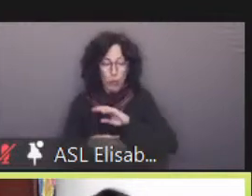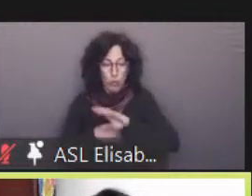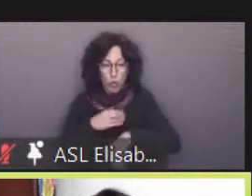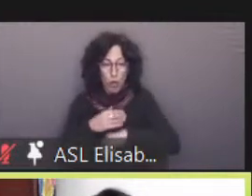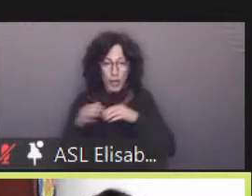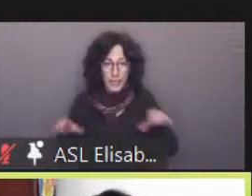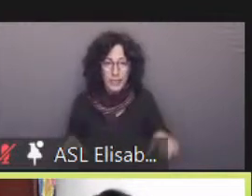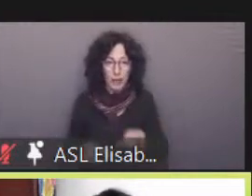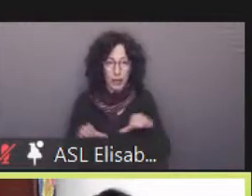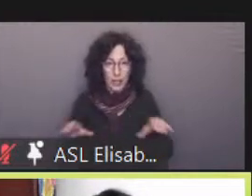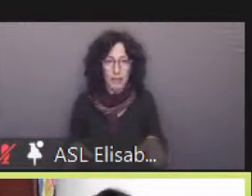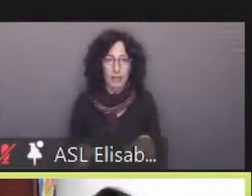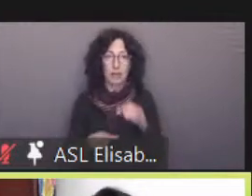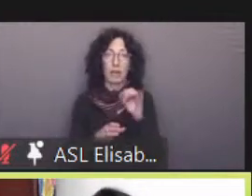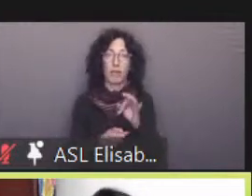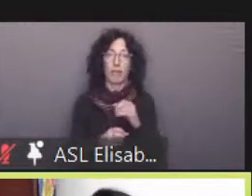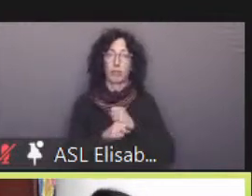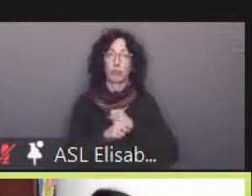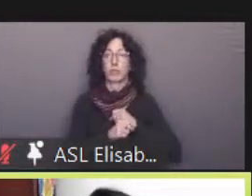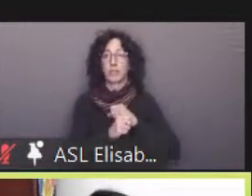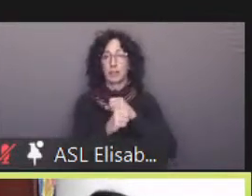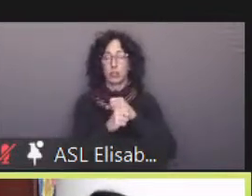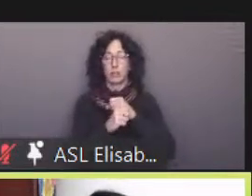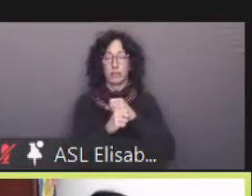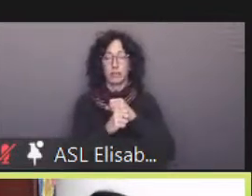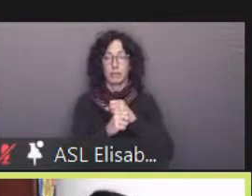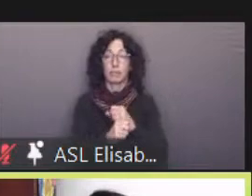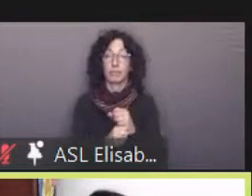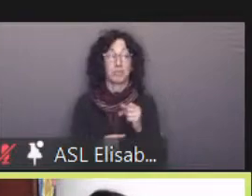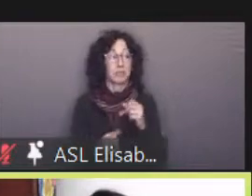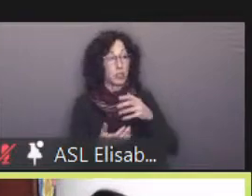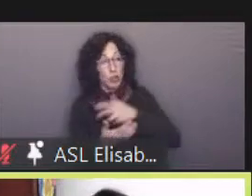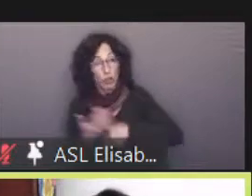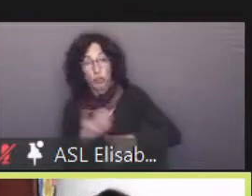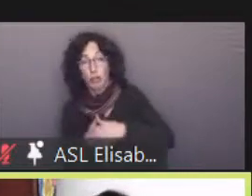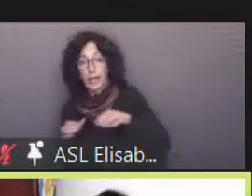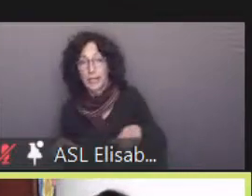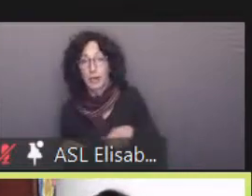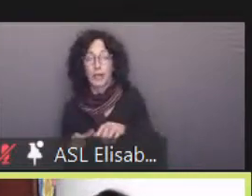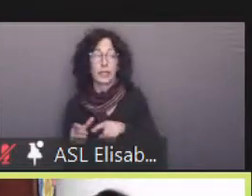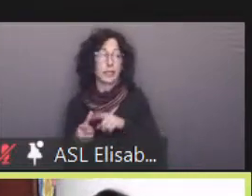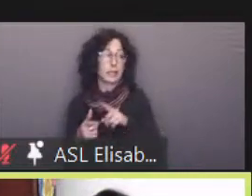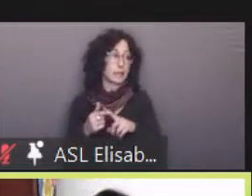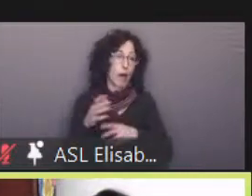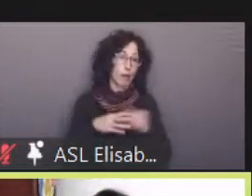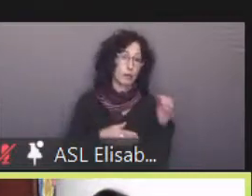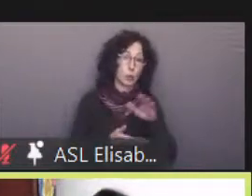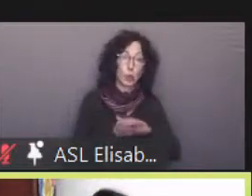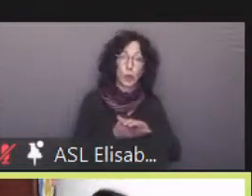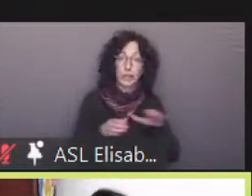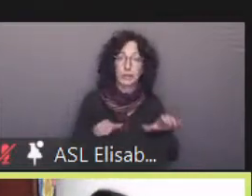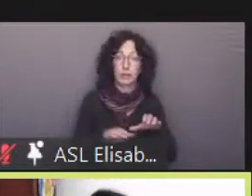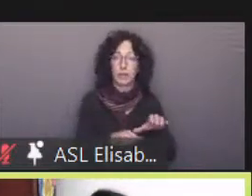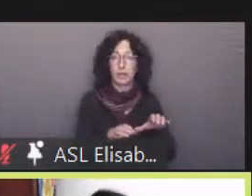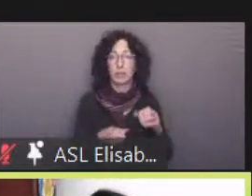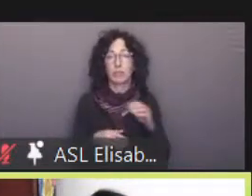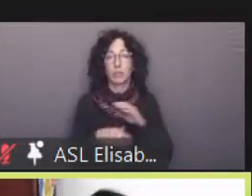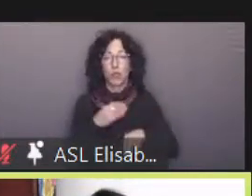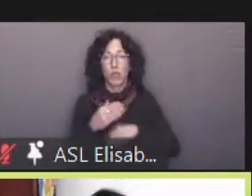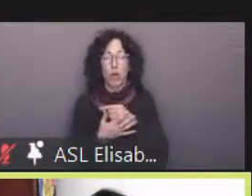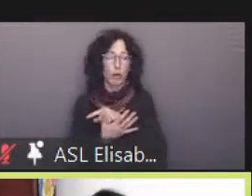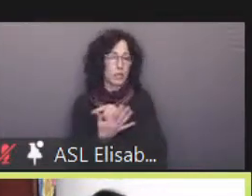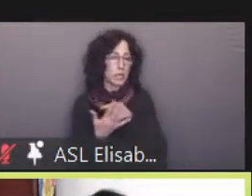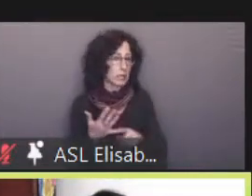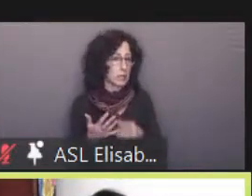enjoy and allow us to do many of the social activities, out of school activities, all of the things that